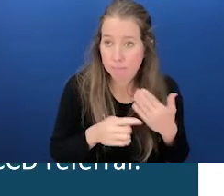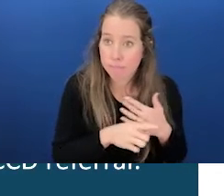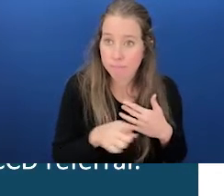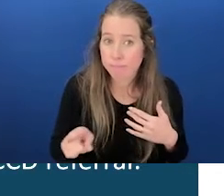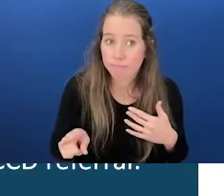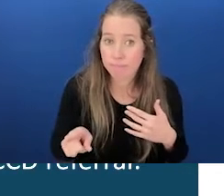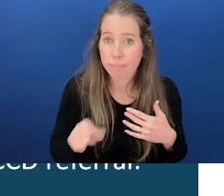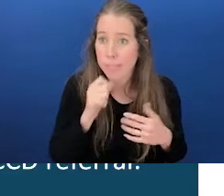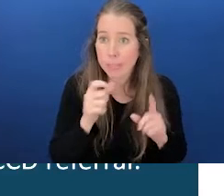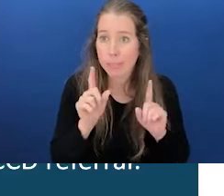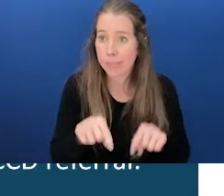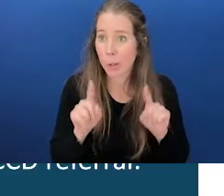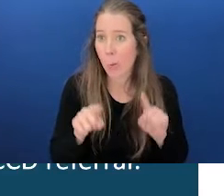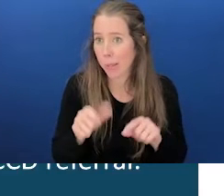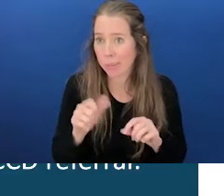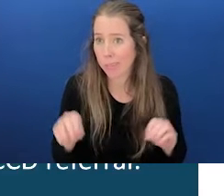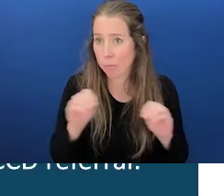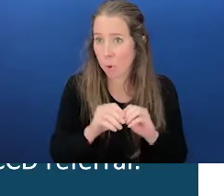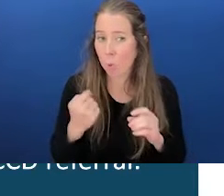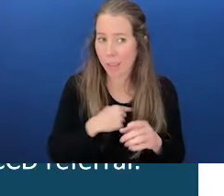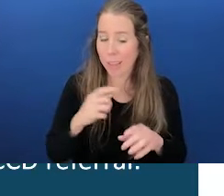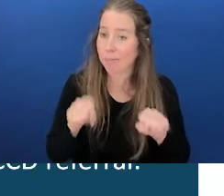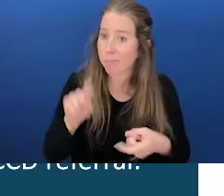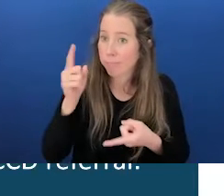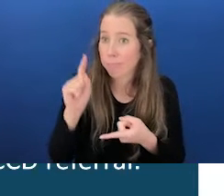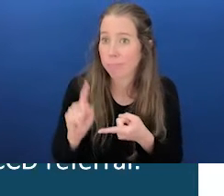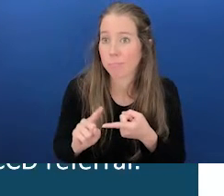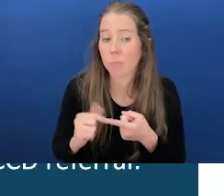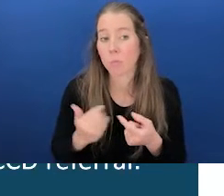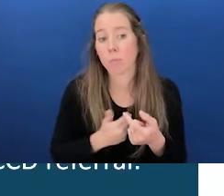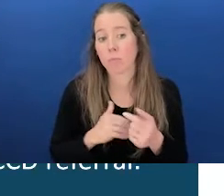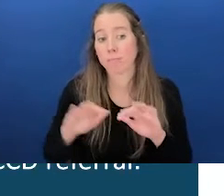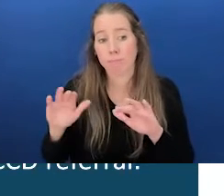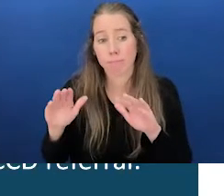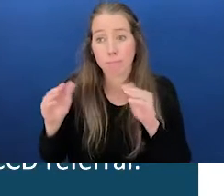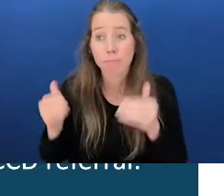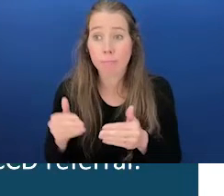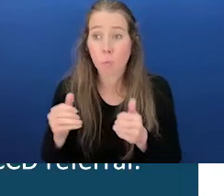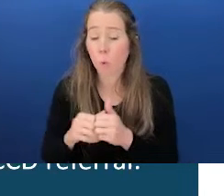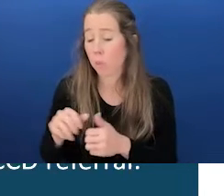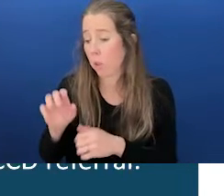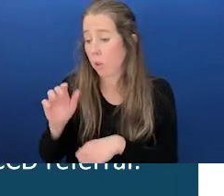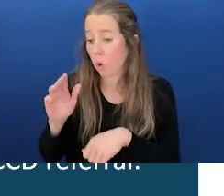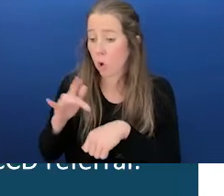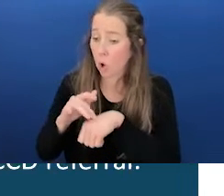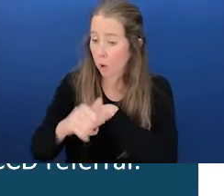not attending anymore. So our concentration with Early Alert is retention and persistence.